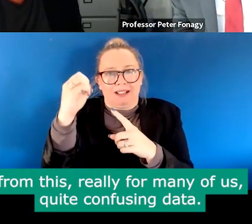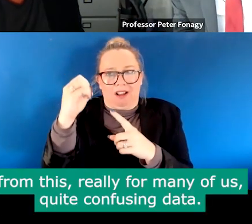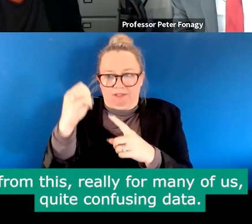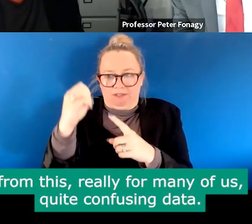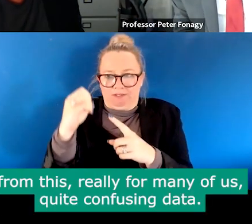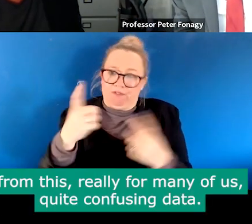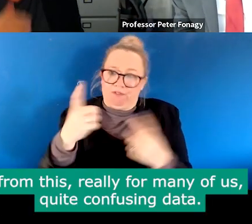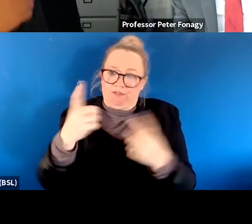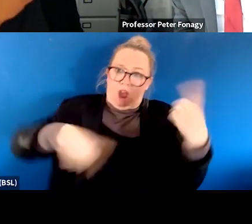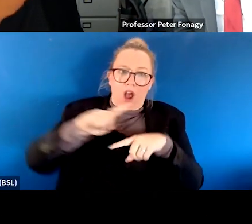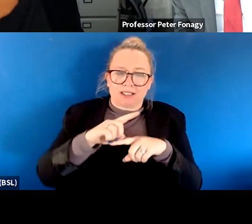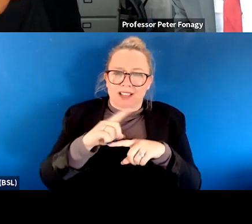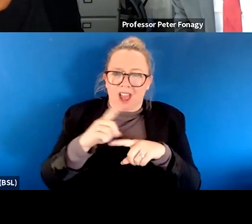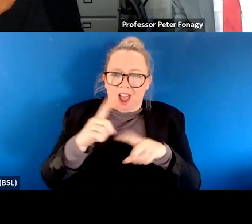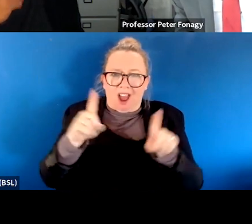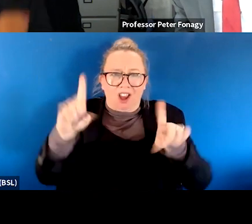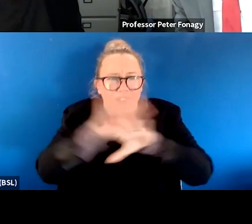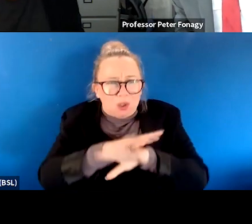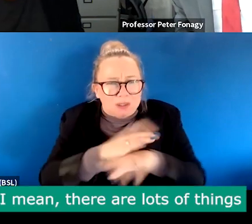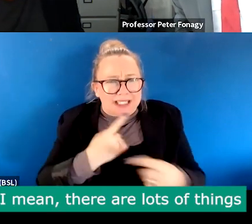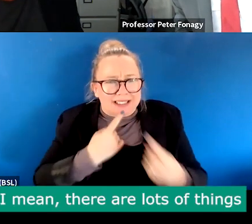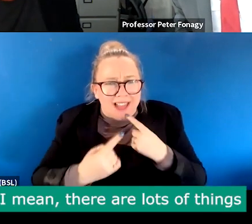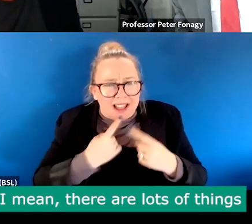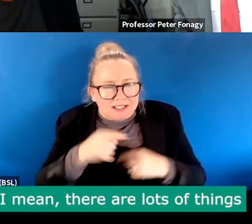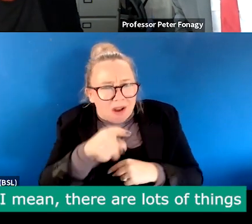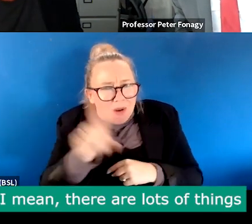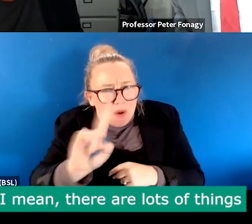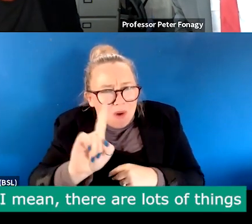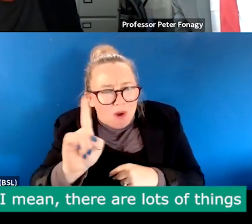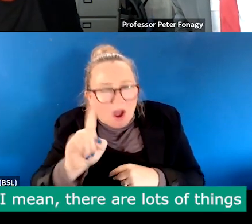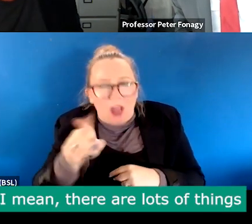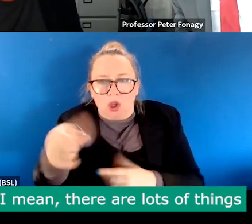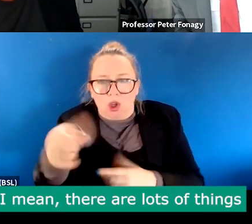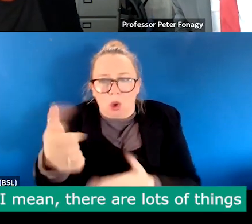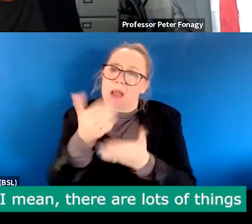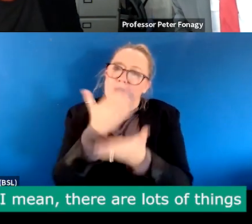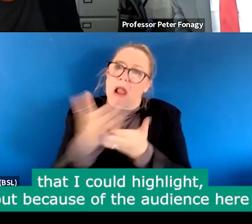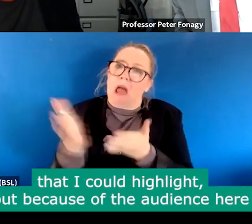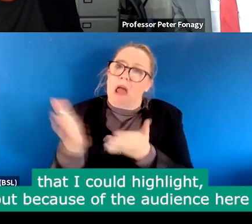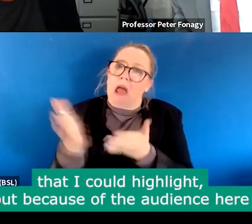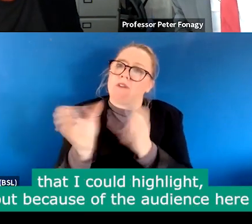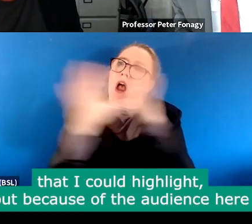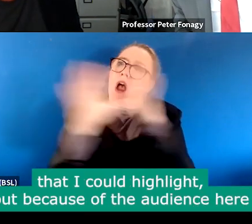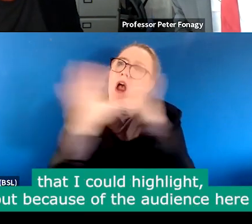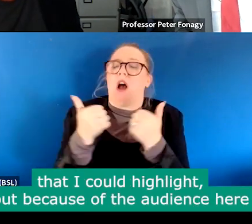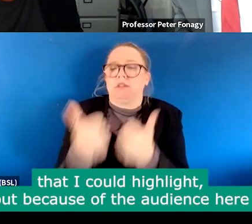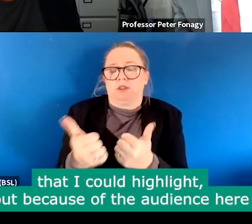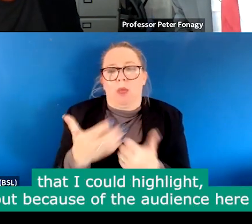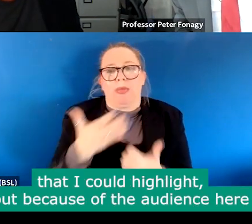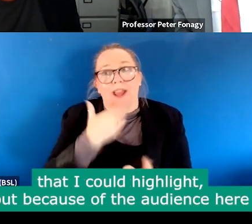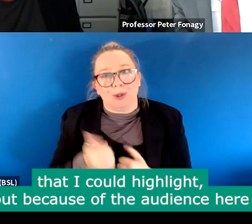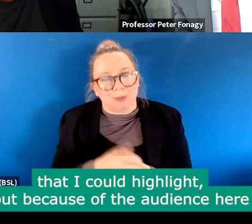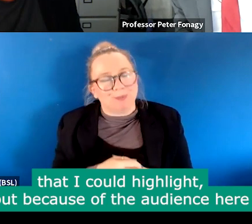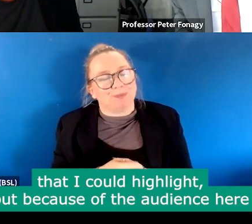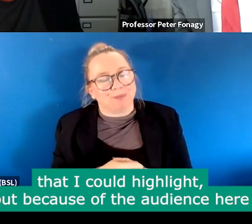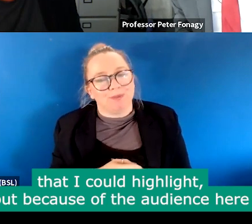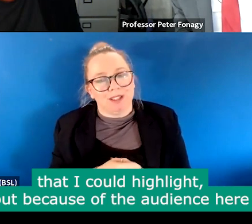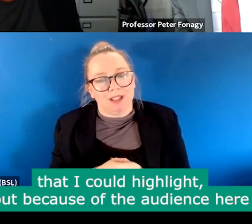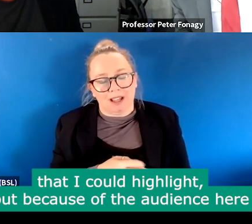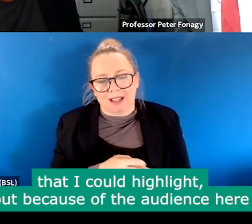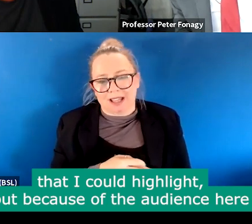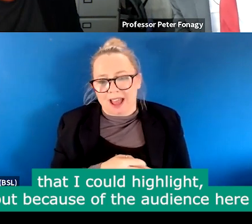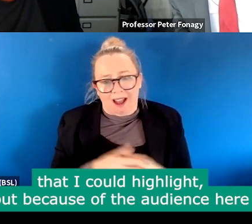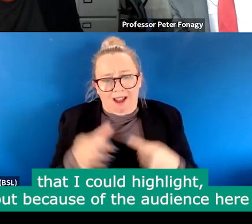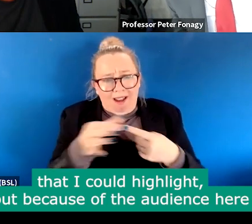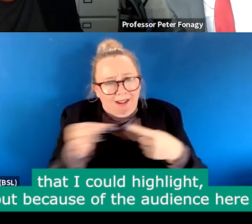us quite confusing data. I mean, there are lots of things that I could